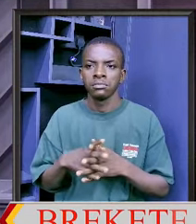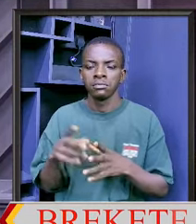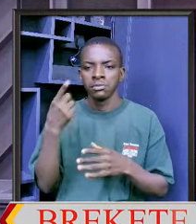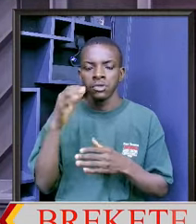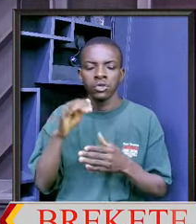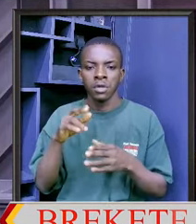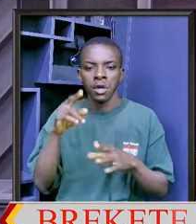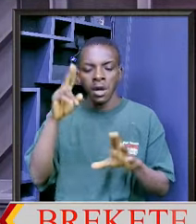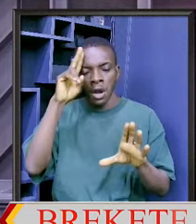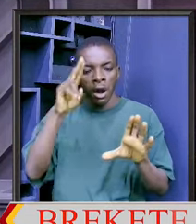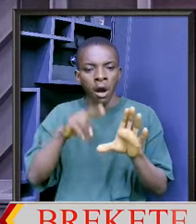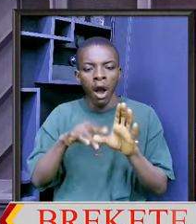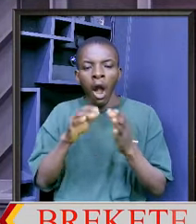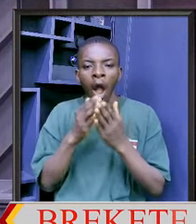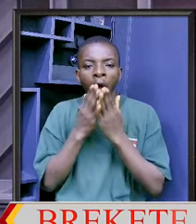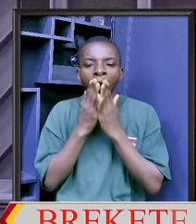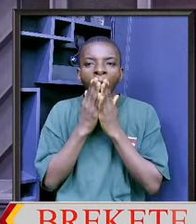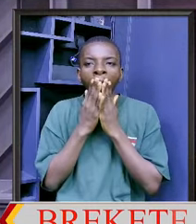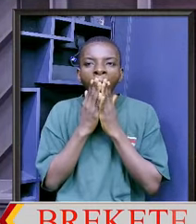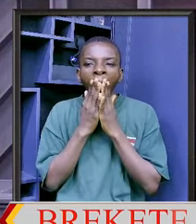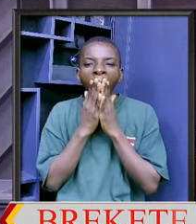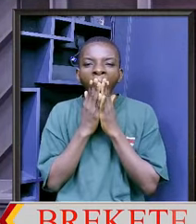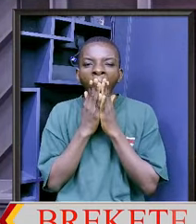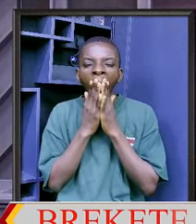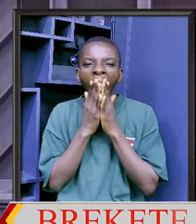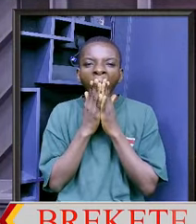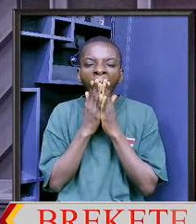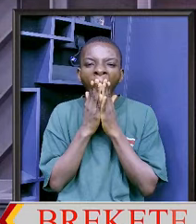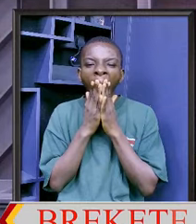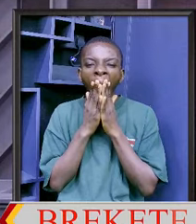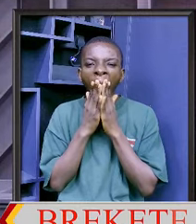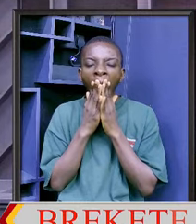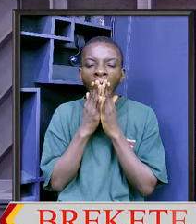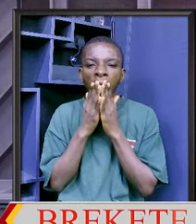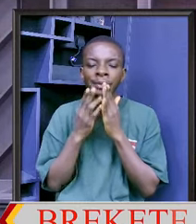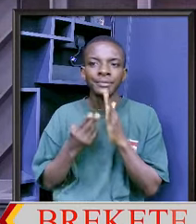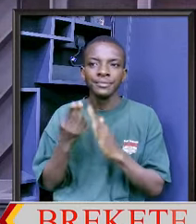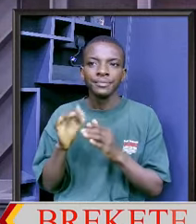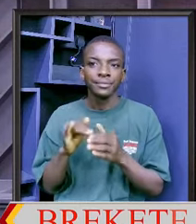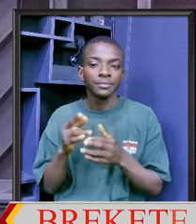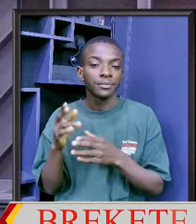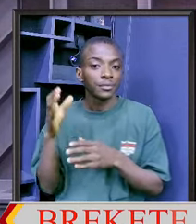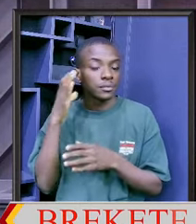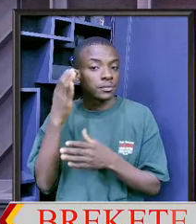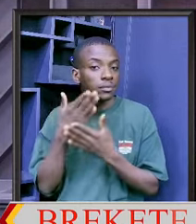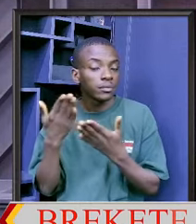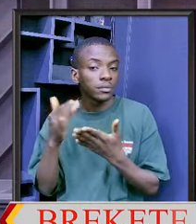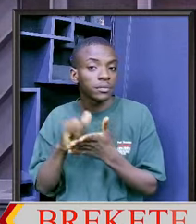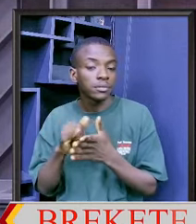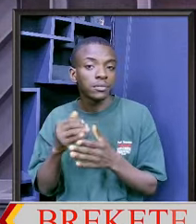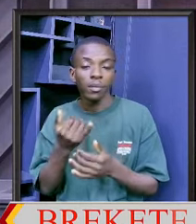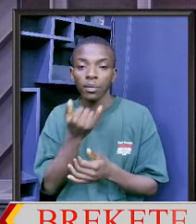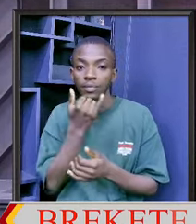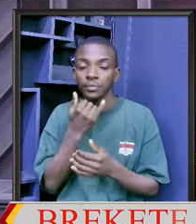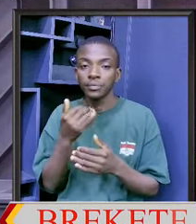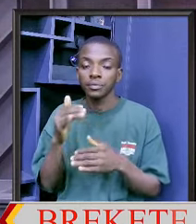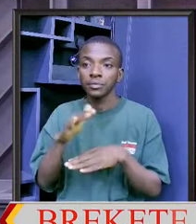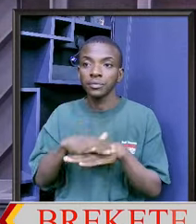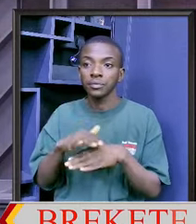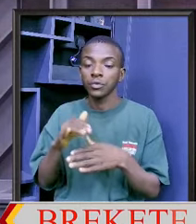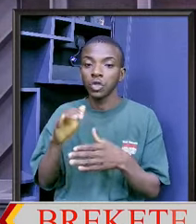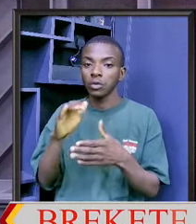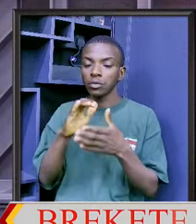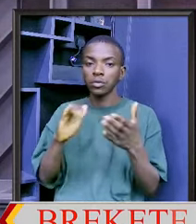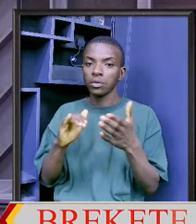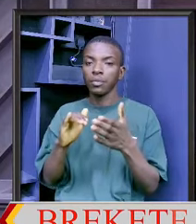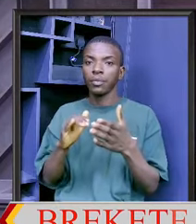Because as the chairman, Human Rights Radio and Television, if you hear something way they wrong on air, you go